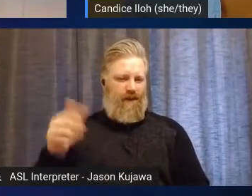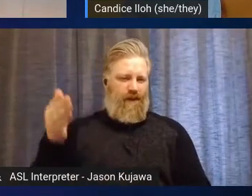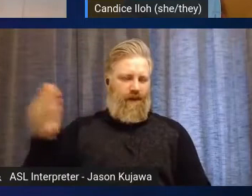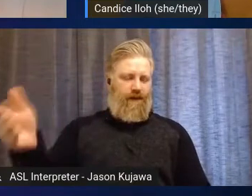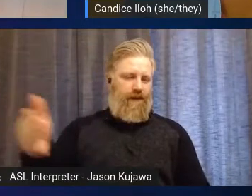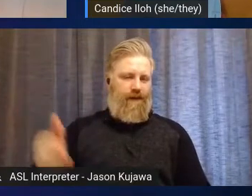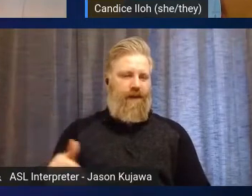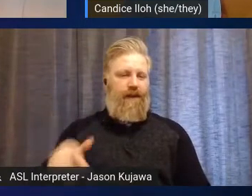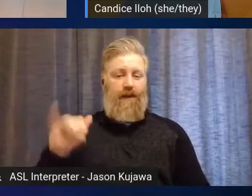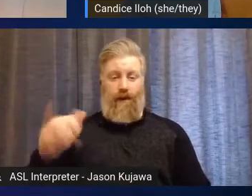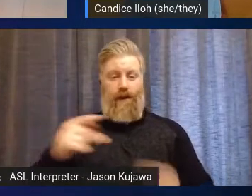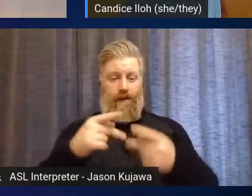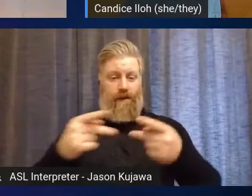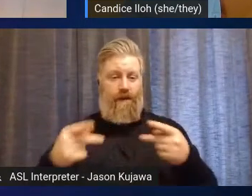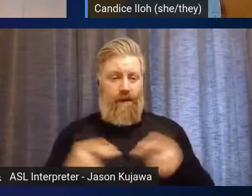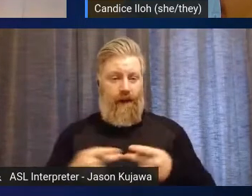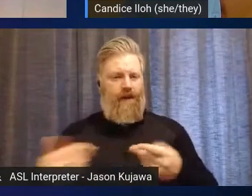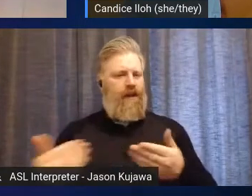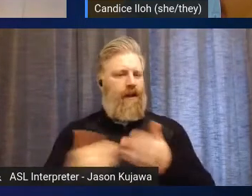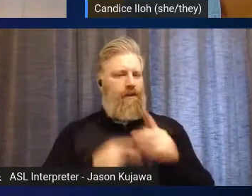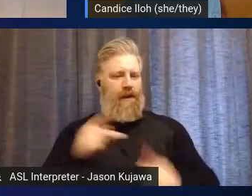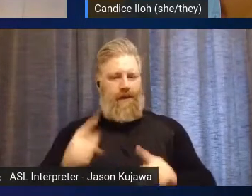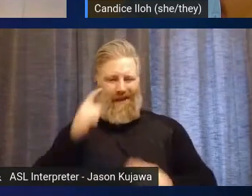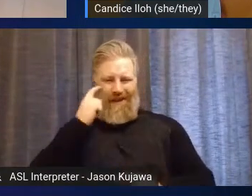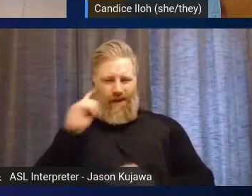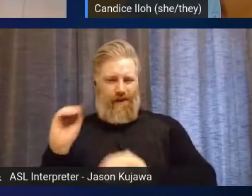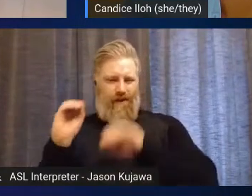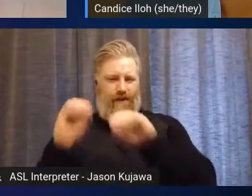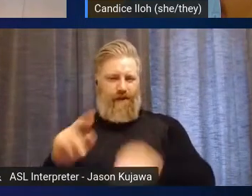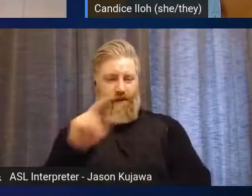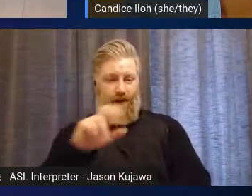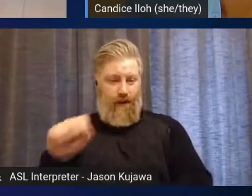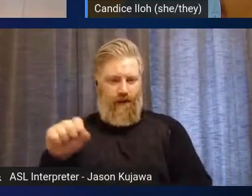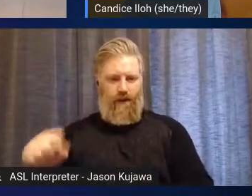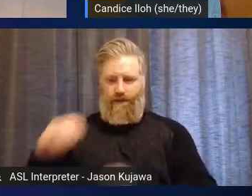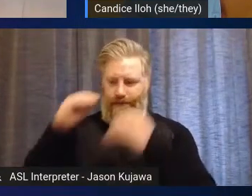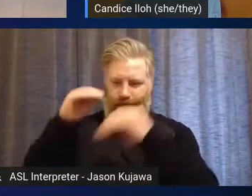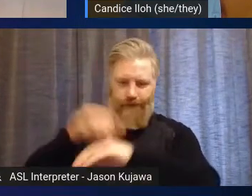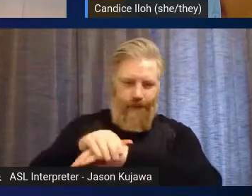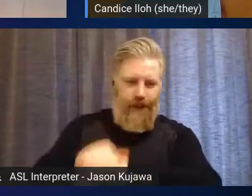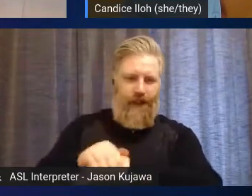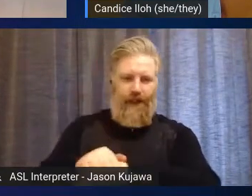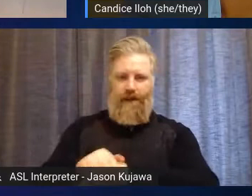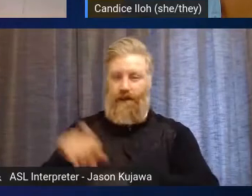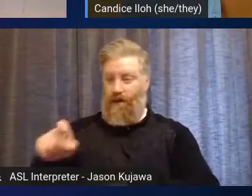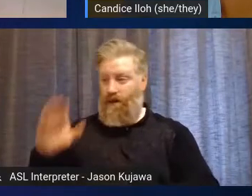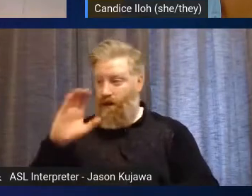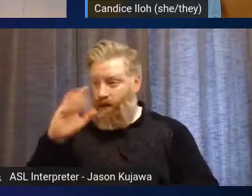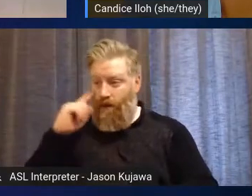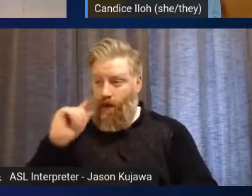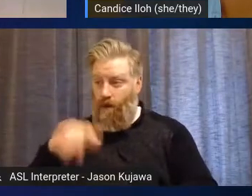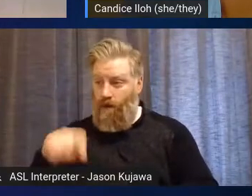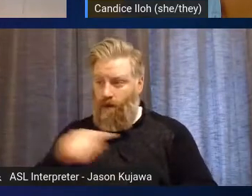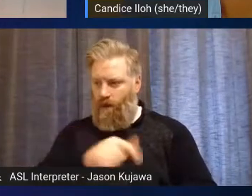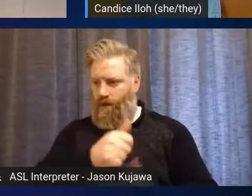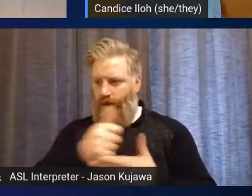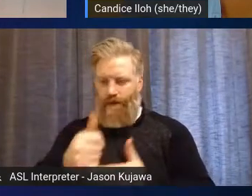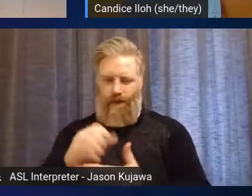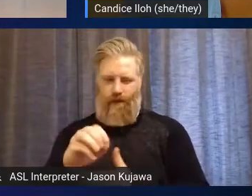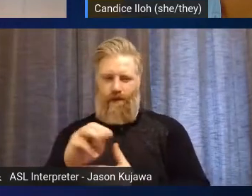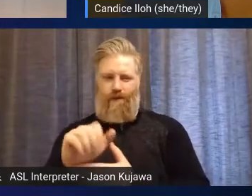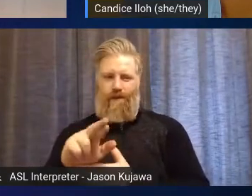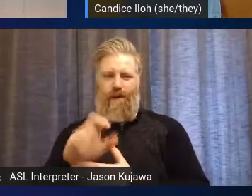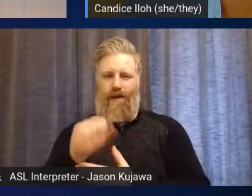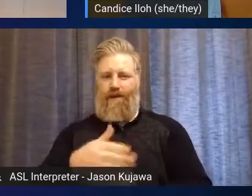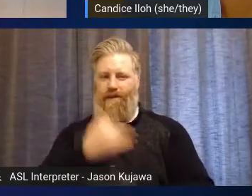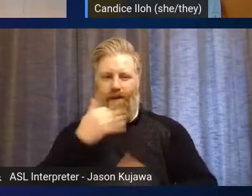is a place where new arrivals to the U.S. can come for English lessons and help finding apartments. And I'm sure Omar can explain it better than me. And we just